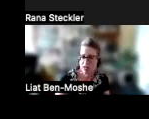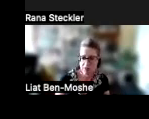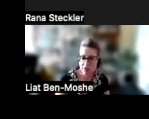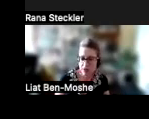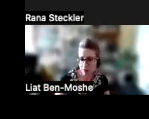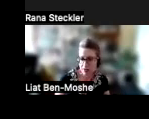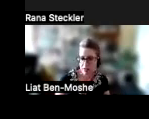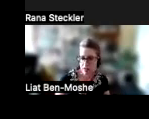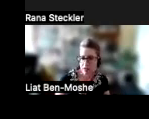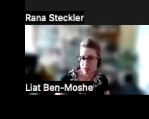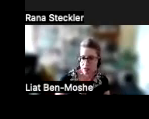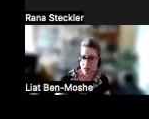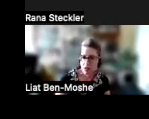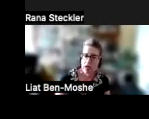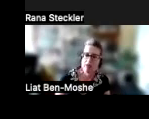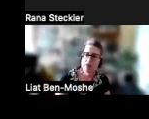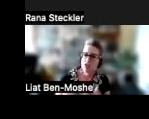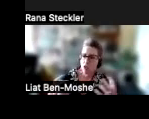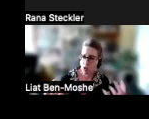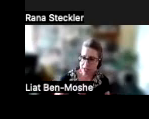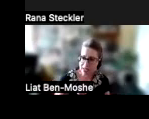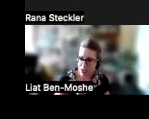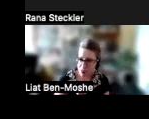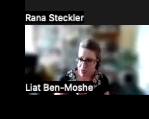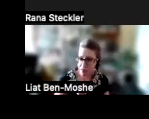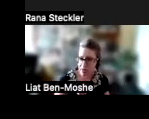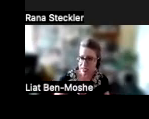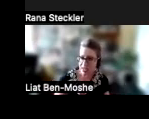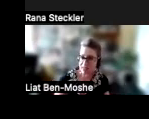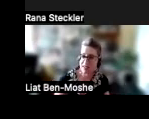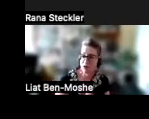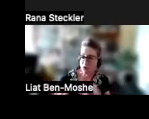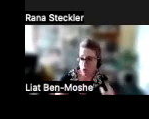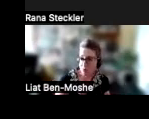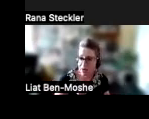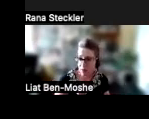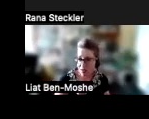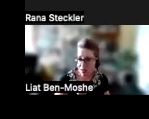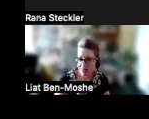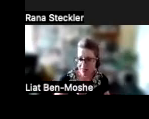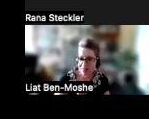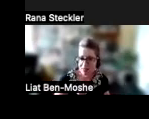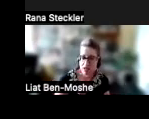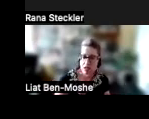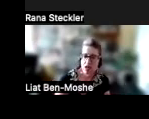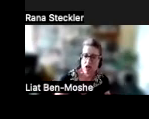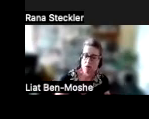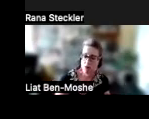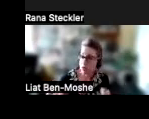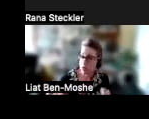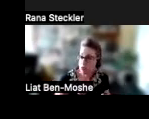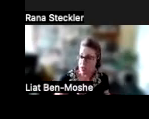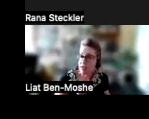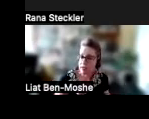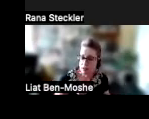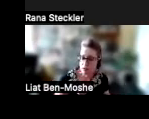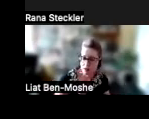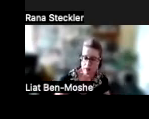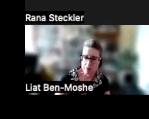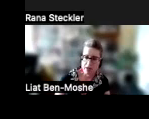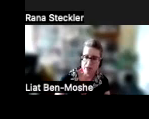was never implemented. There's coordinated smear campaign against it from day one, including